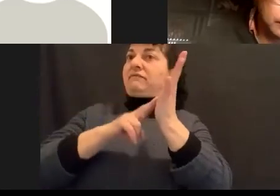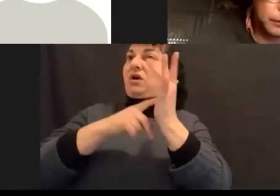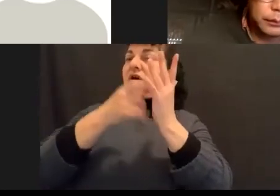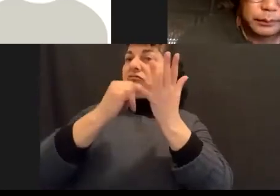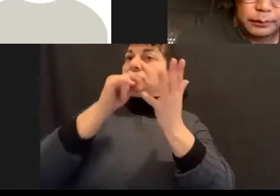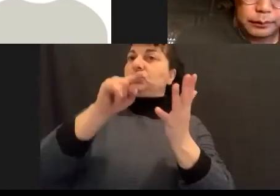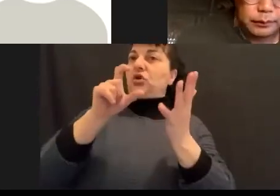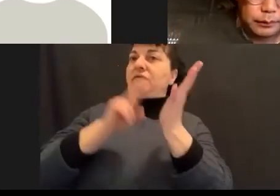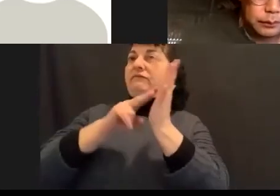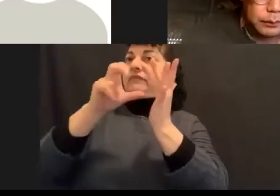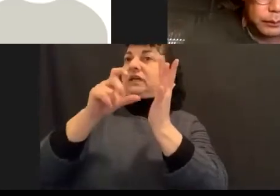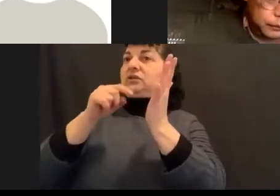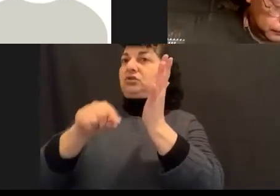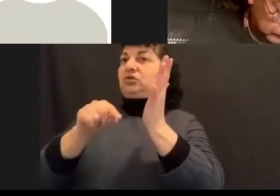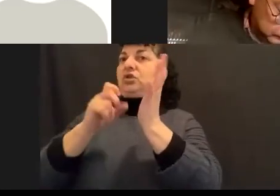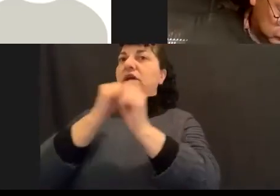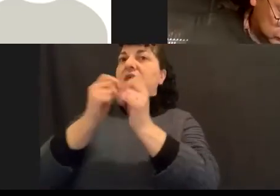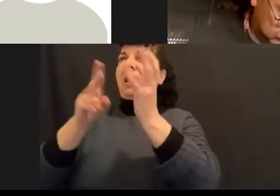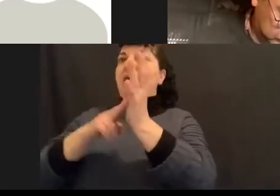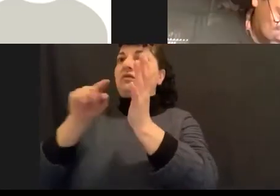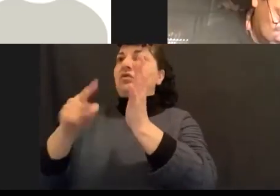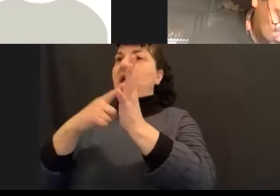coronavirus.vic.gov.au. There's also a hotline, which is